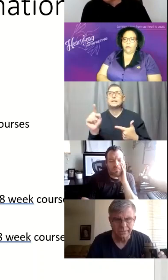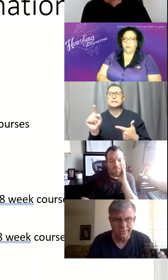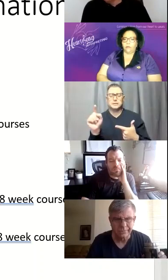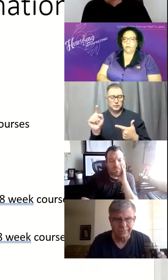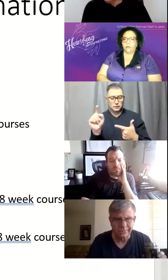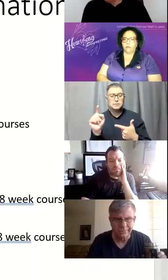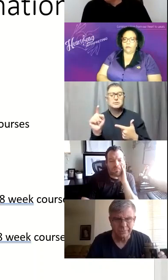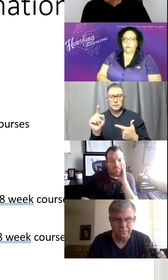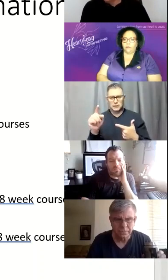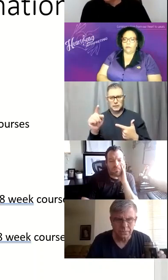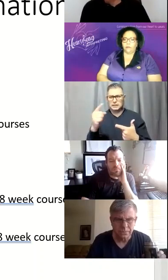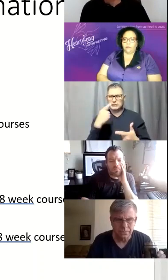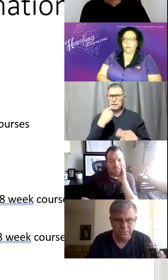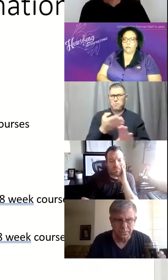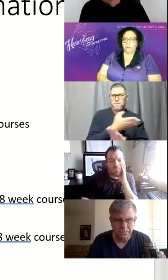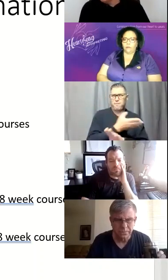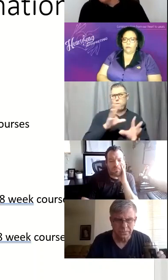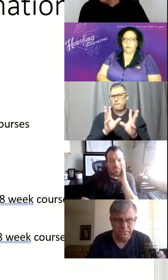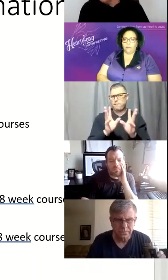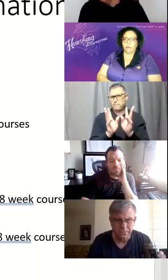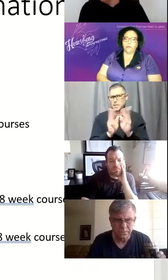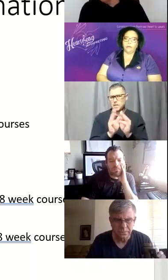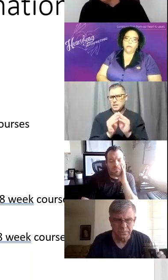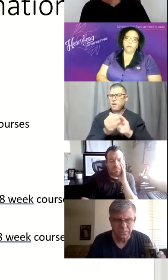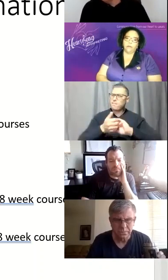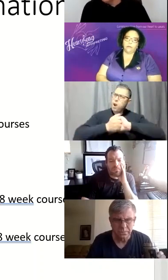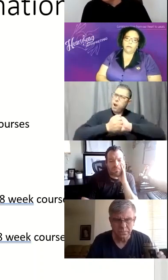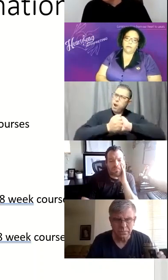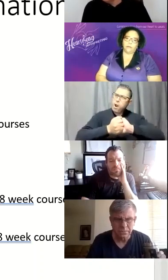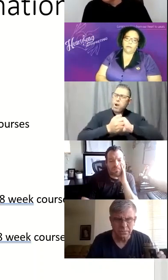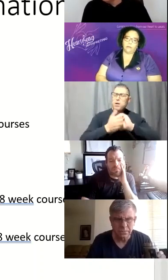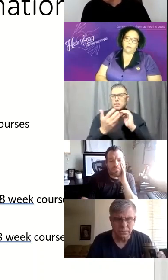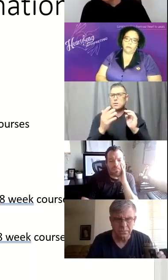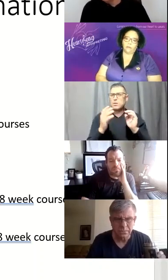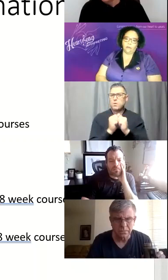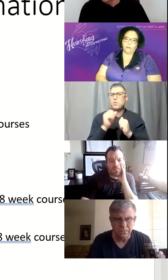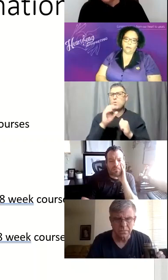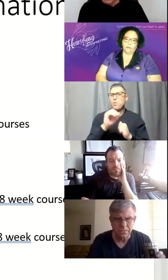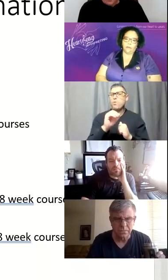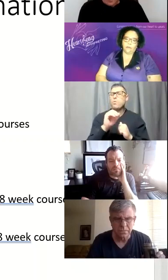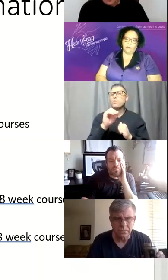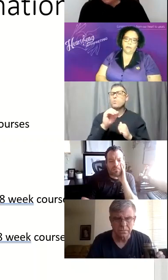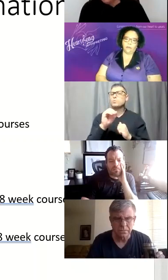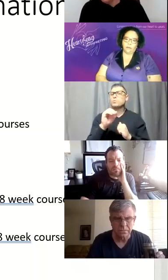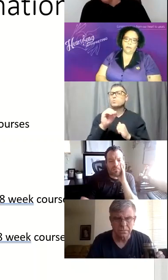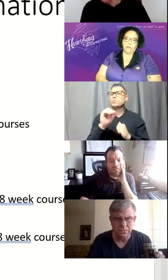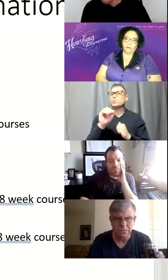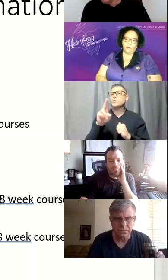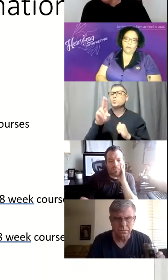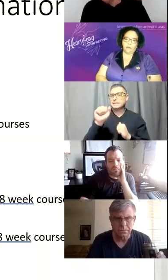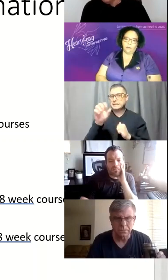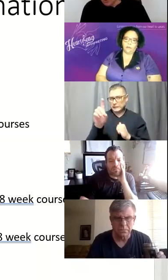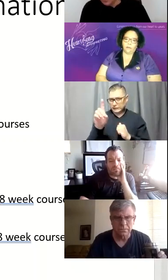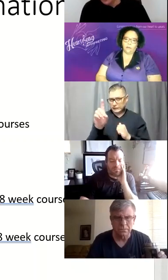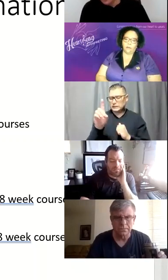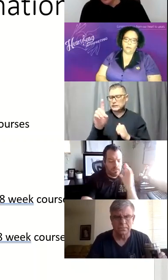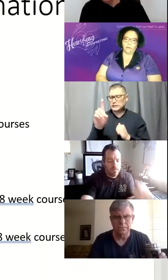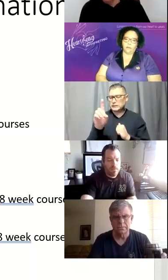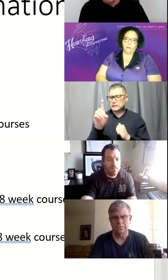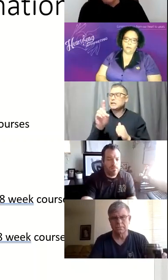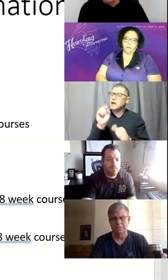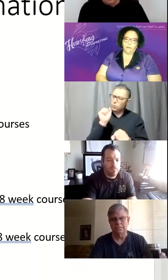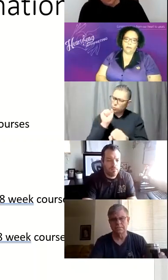about earlier in the meeting about how partnerships with Orange Unified School District, that is something I have been working